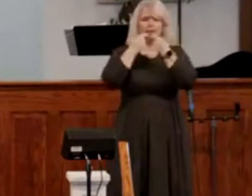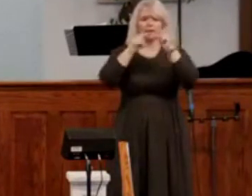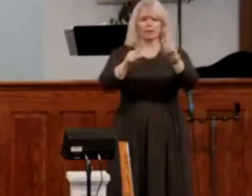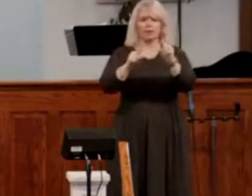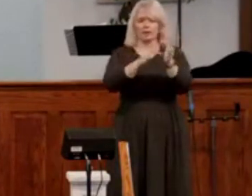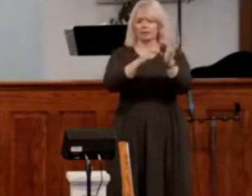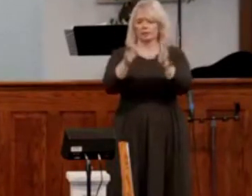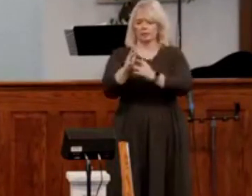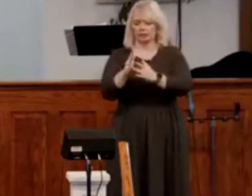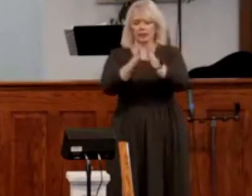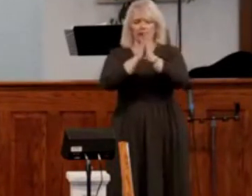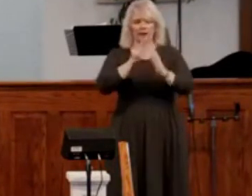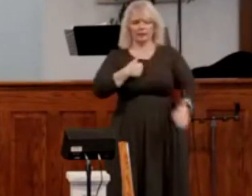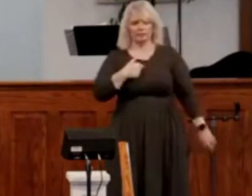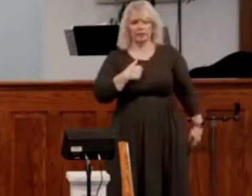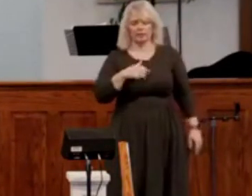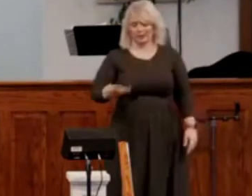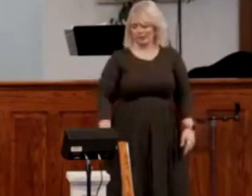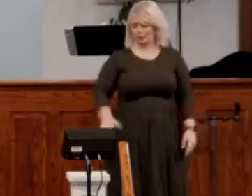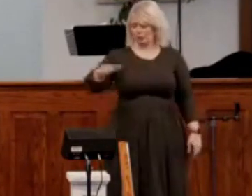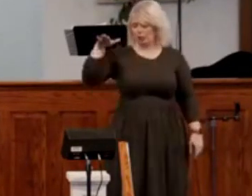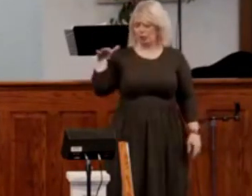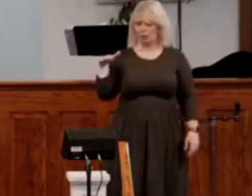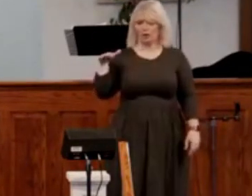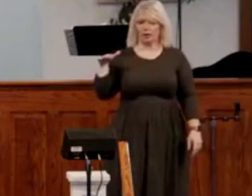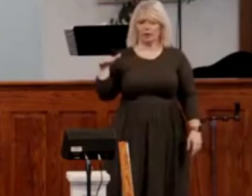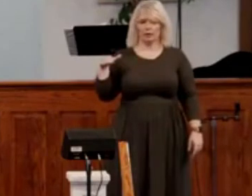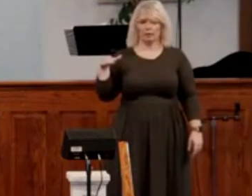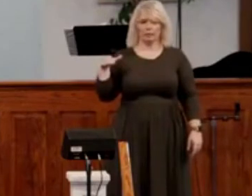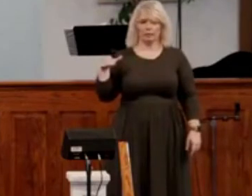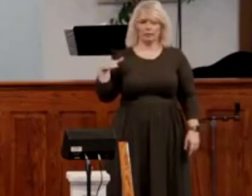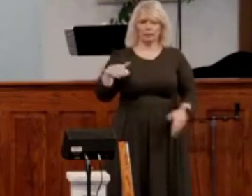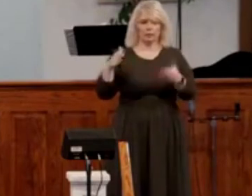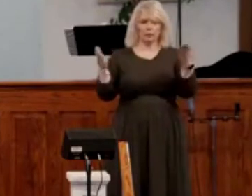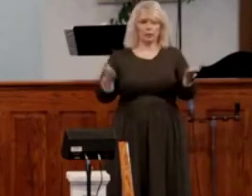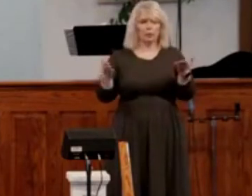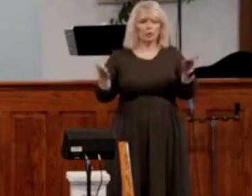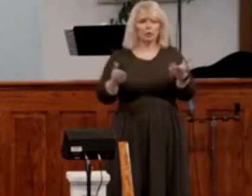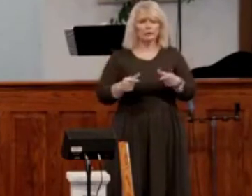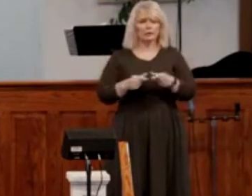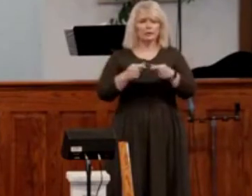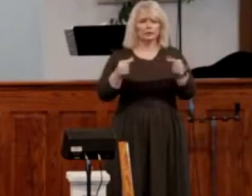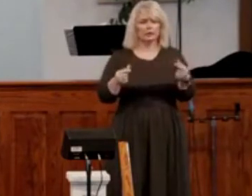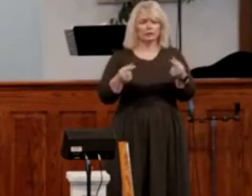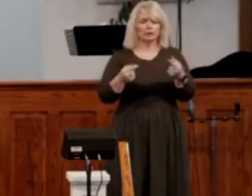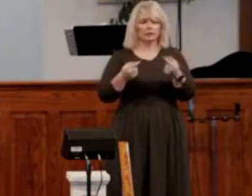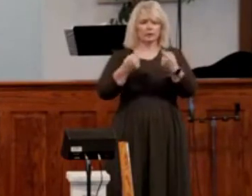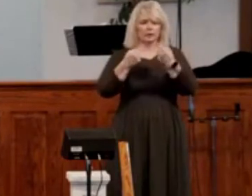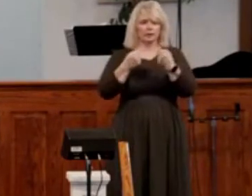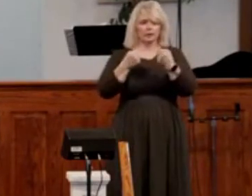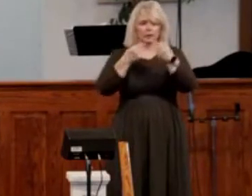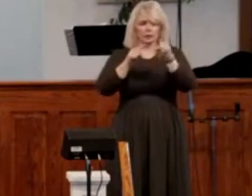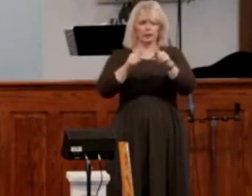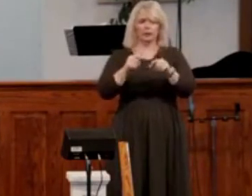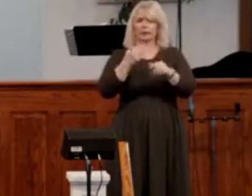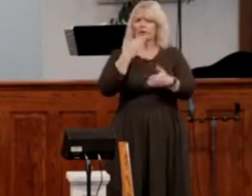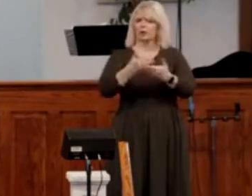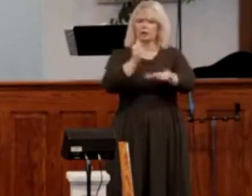would have asked me when I was, you know, growing up, what is the Great Commission? And then like every good Awana person, I could spout out a verse for